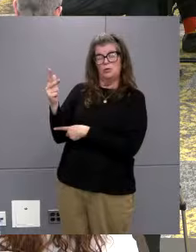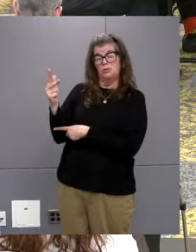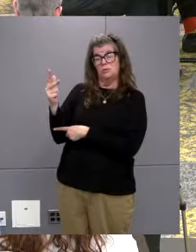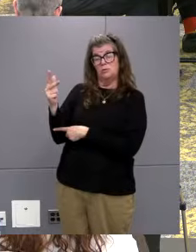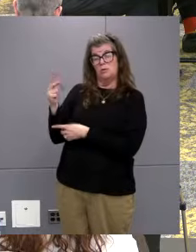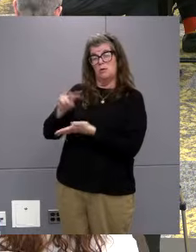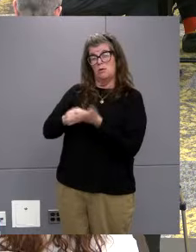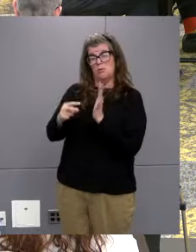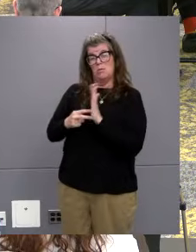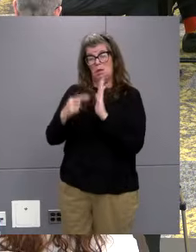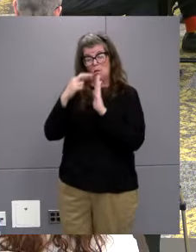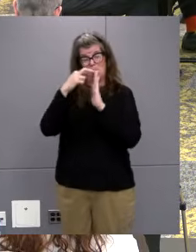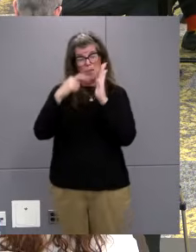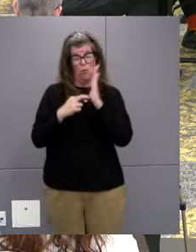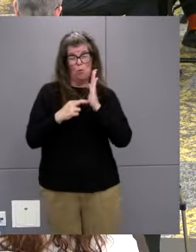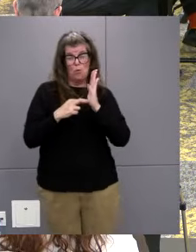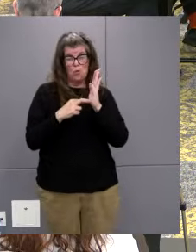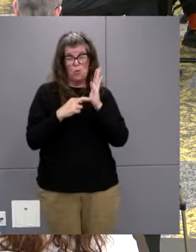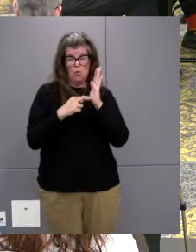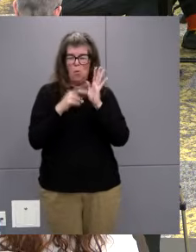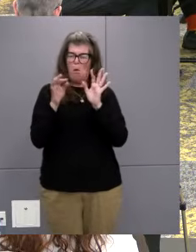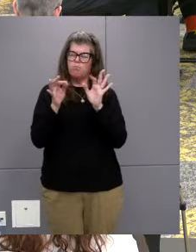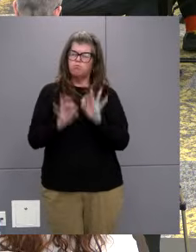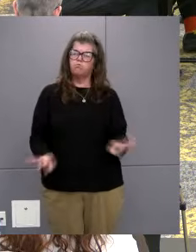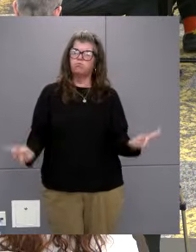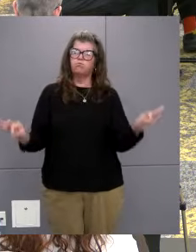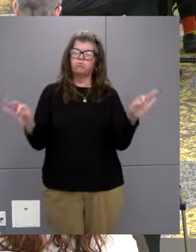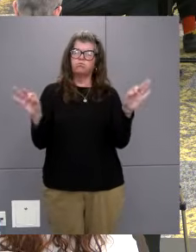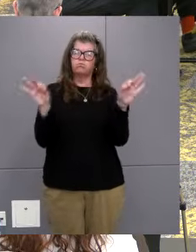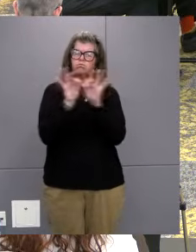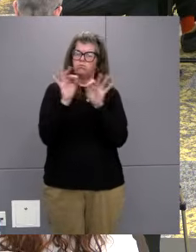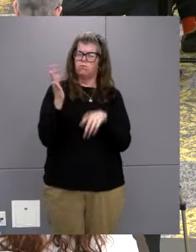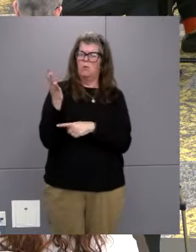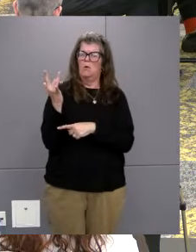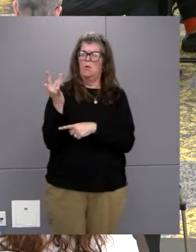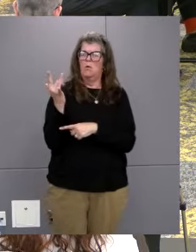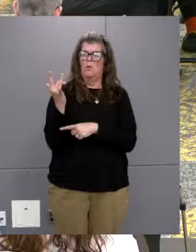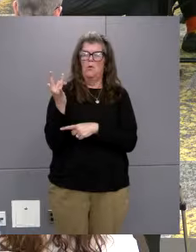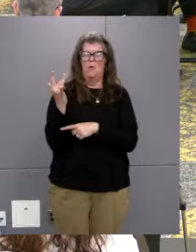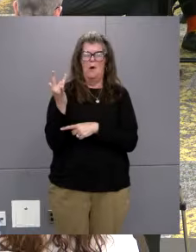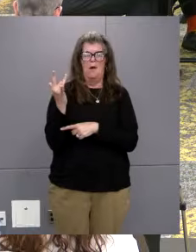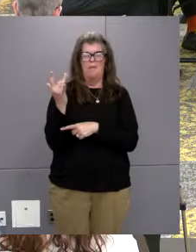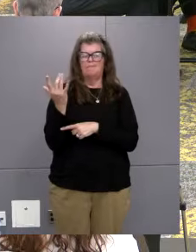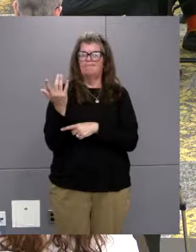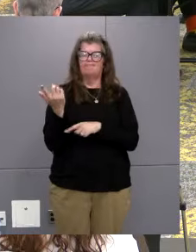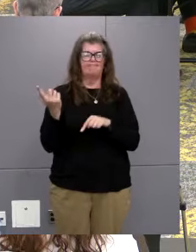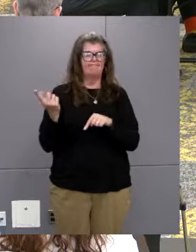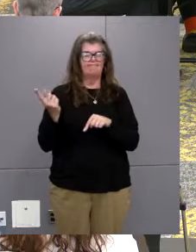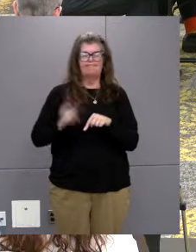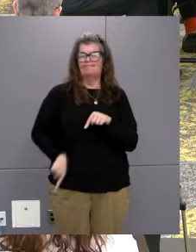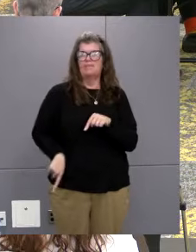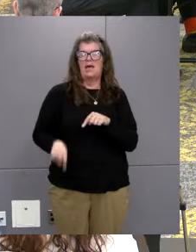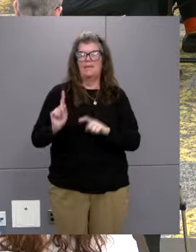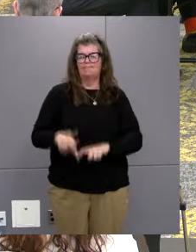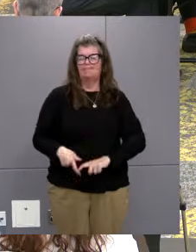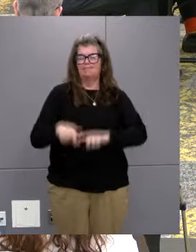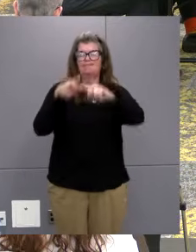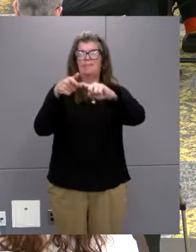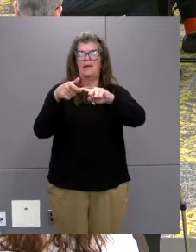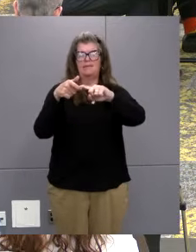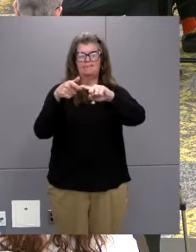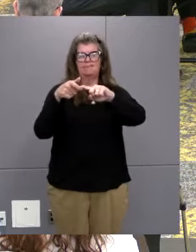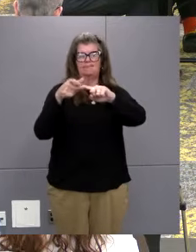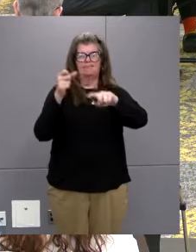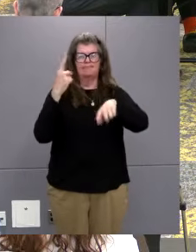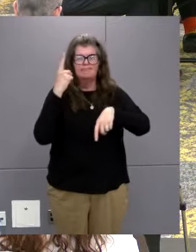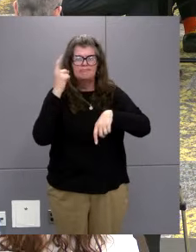the rule was thought to be important enough so that it could not be suspended unless you had a very